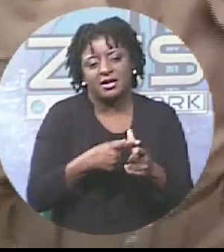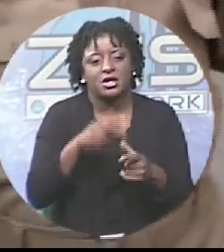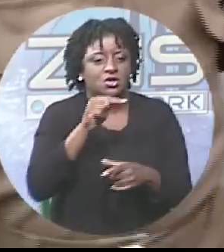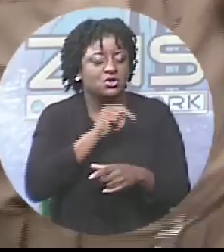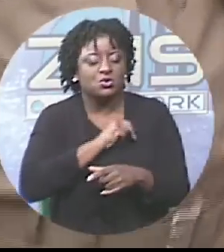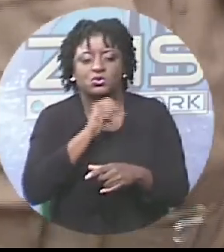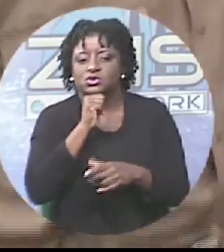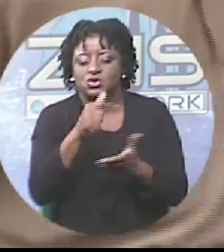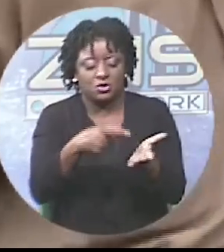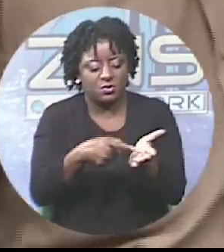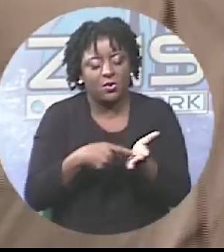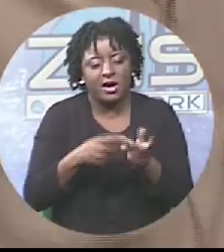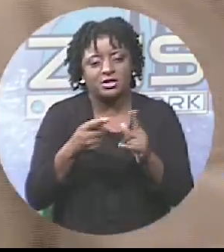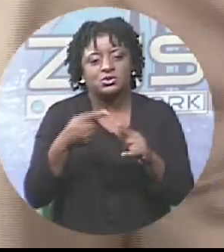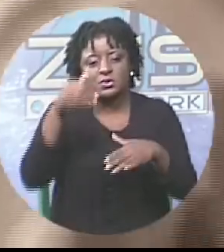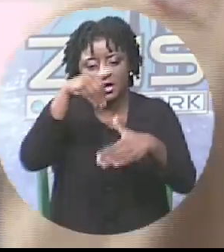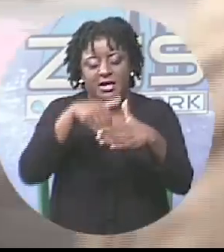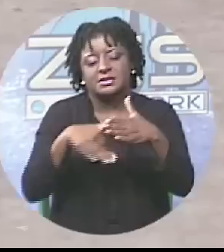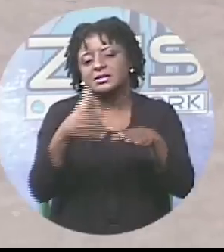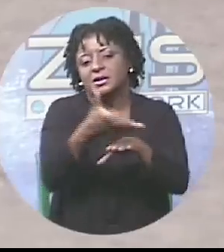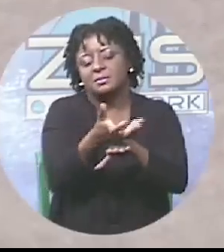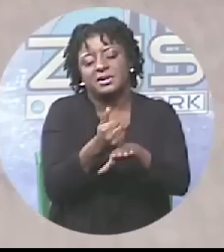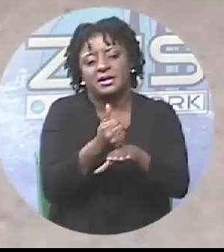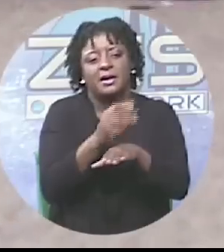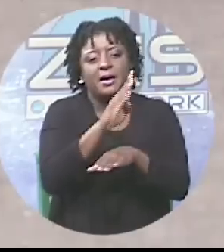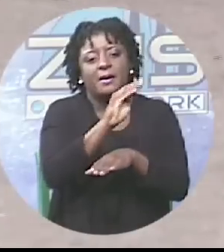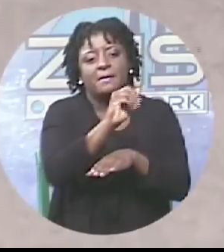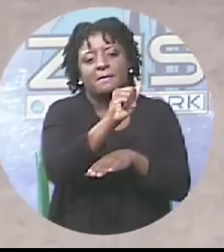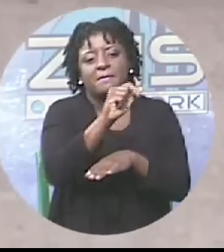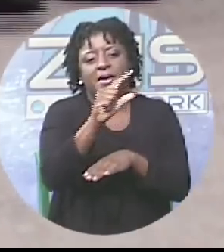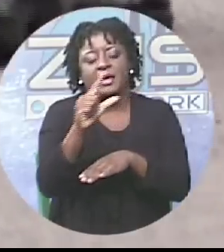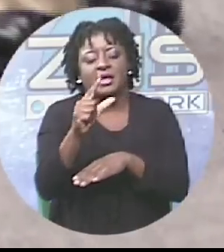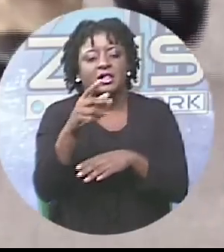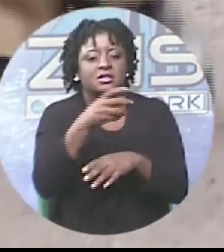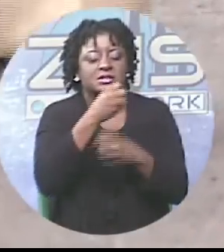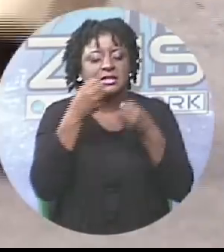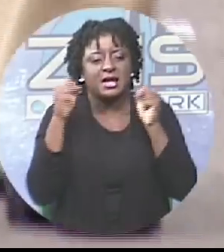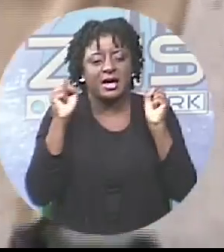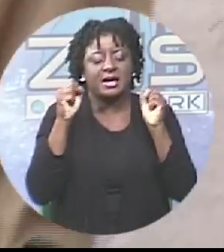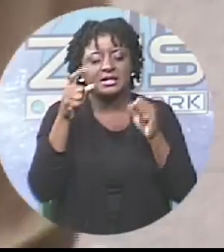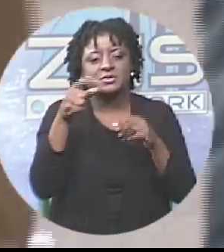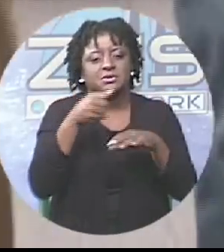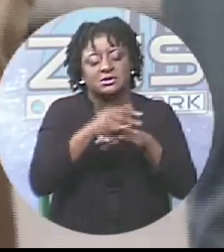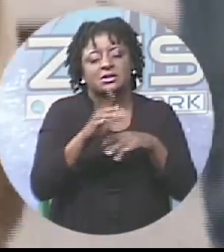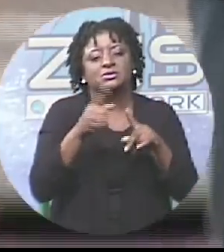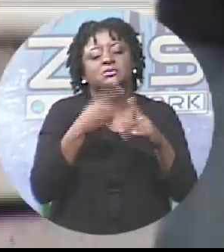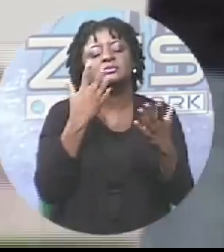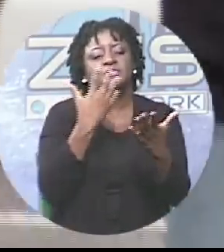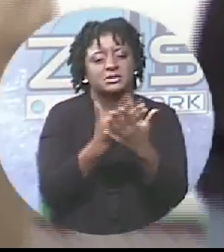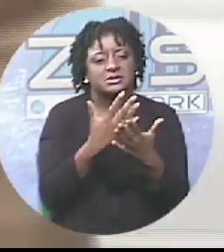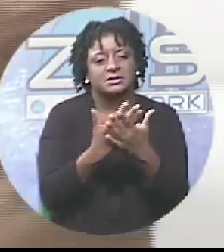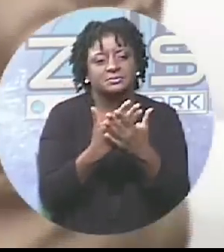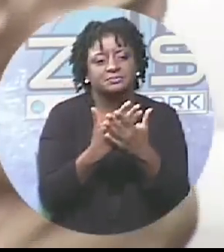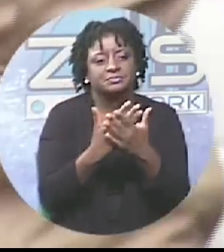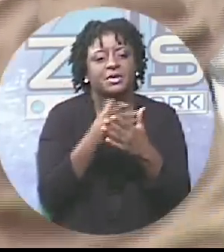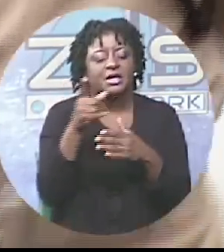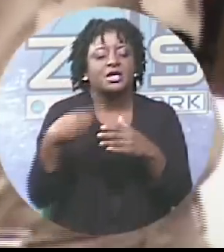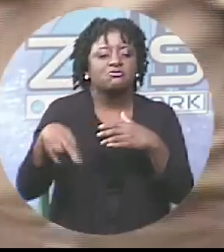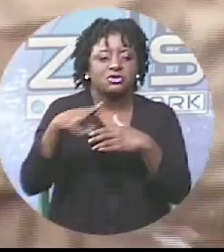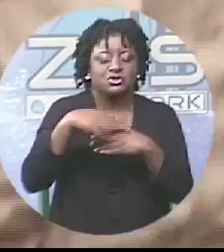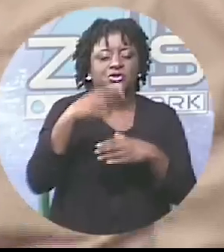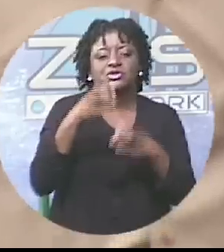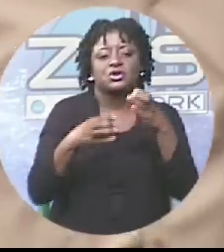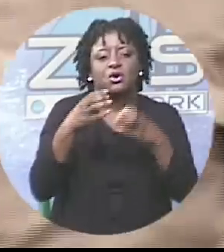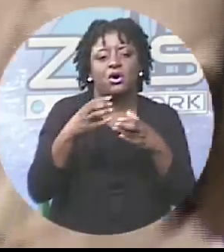was not required to enter a plea. Bail was denied, and he was remanded to the Bahamas Department of Corrections. He returns